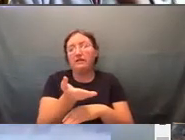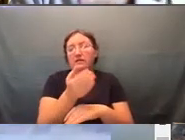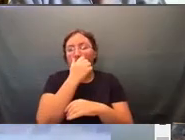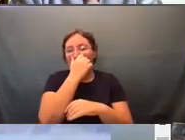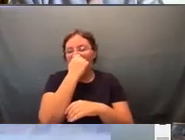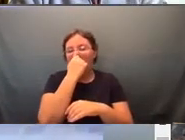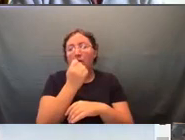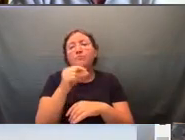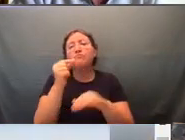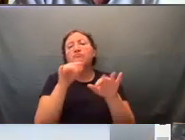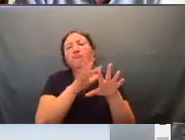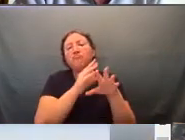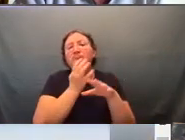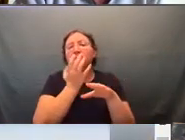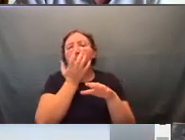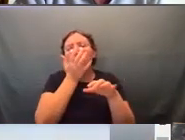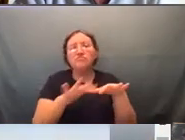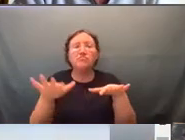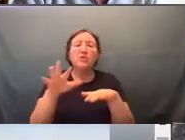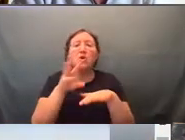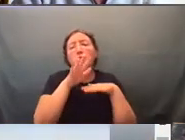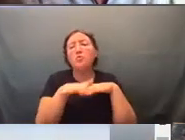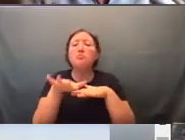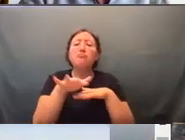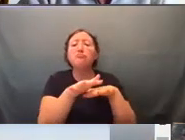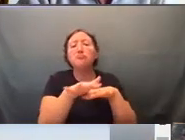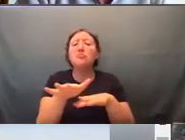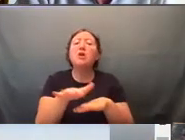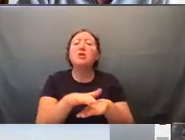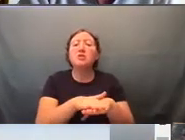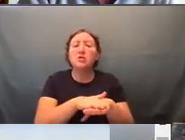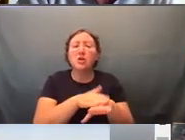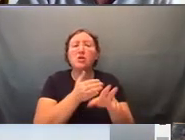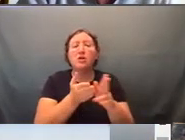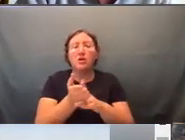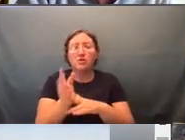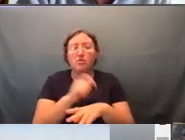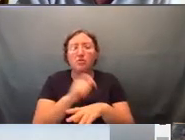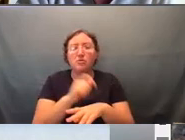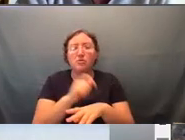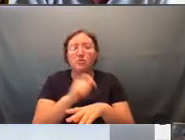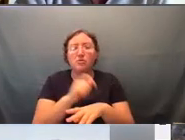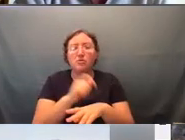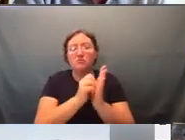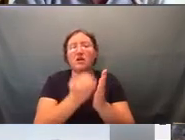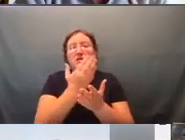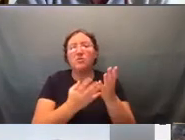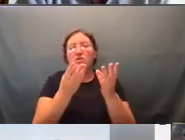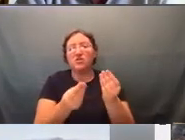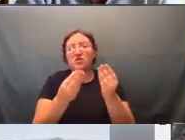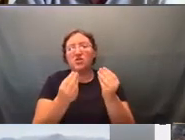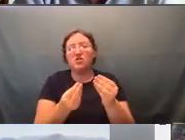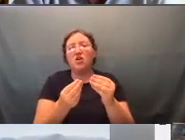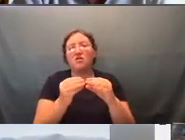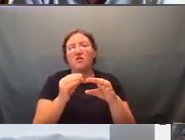just green, maybe a winding river. Slowly, through other erosion, some of those soft sediments, top